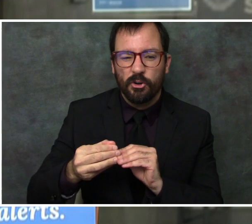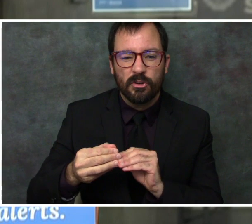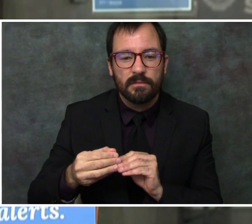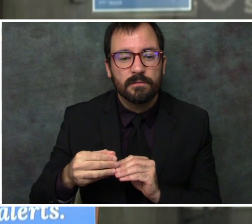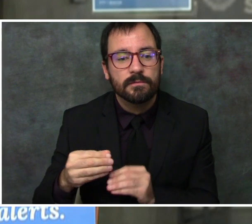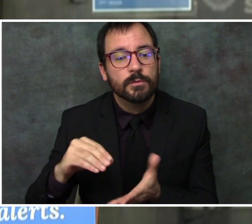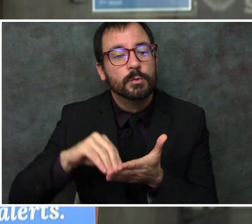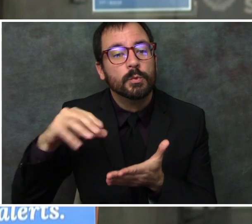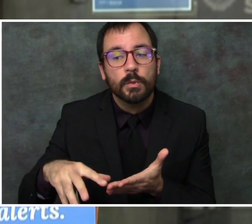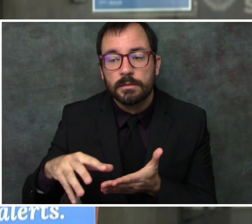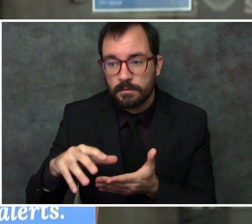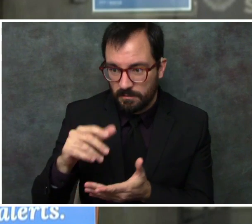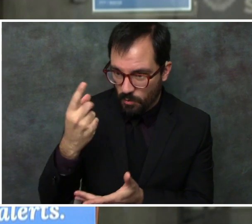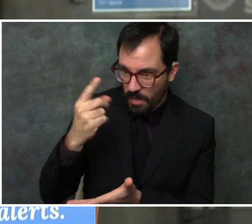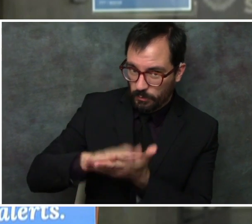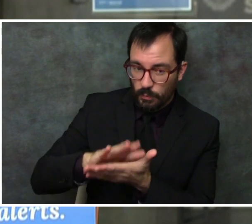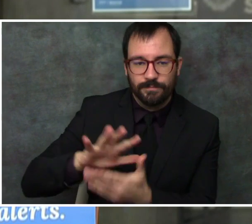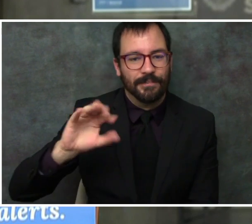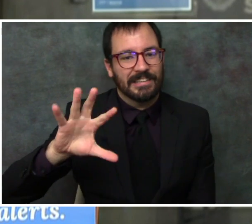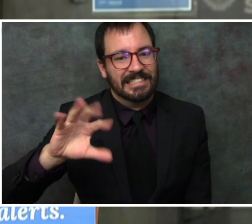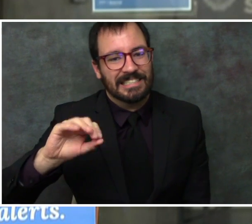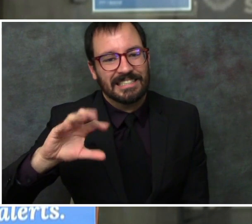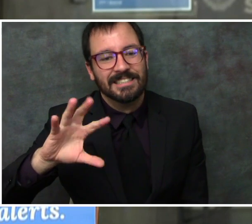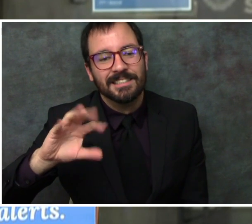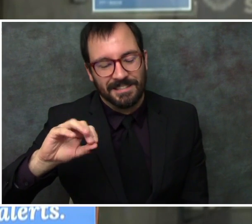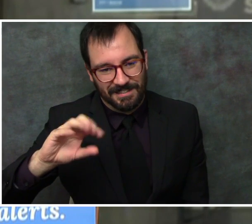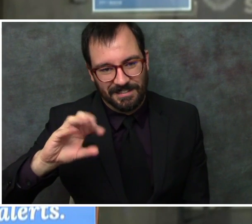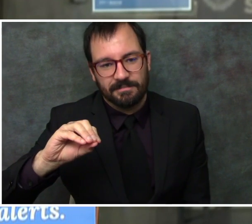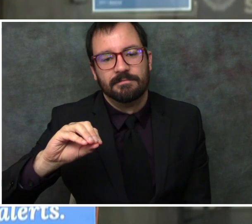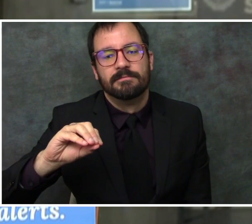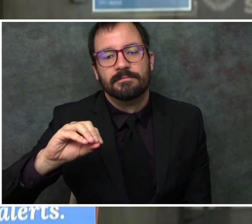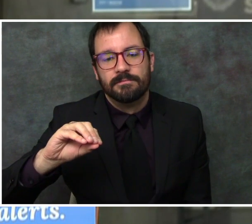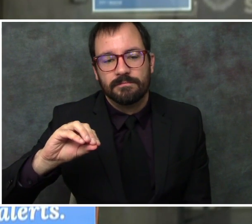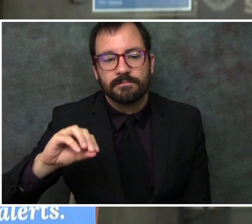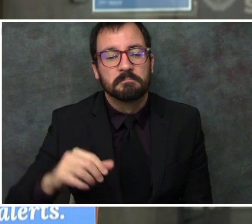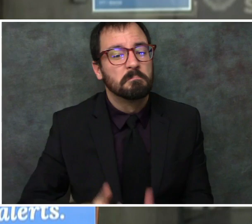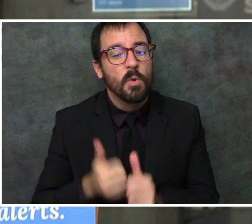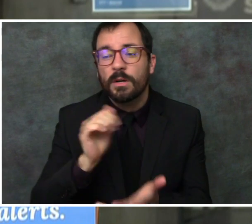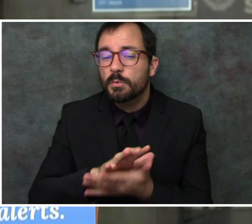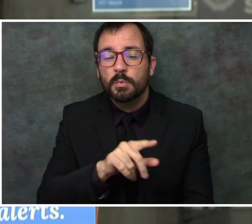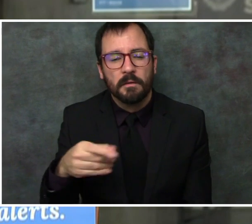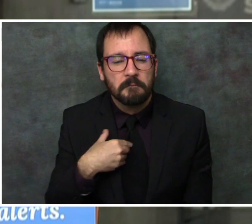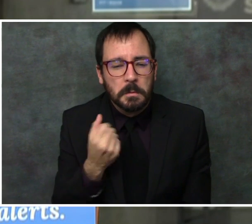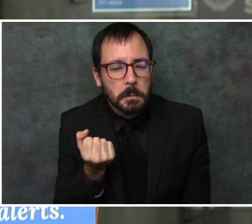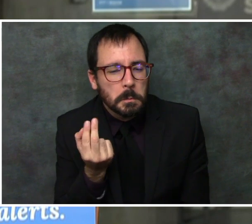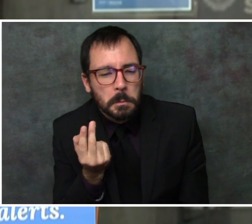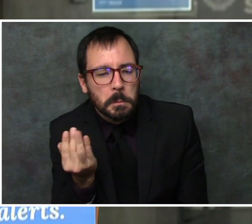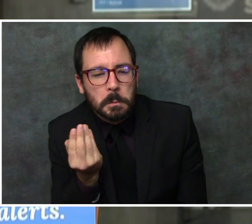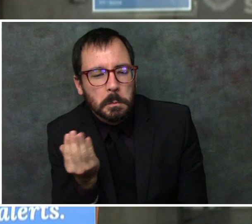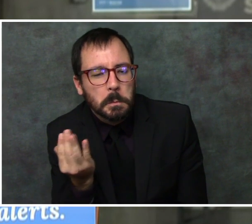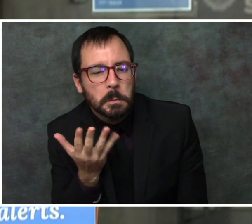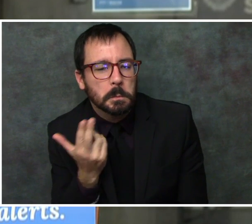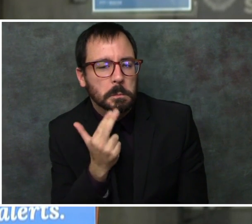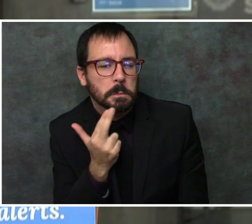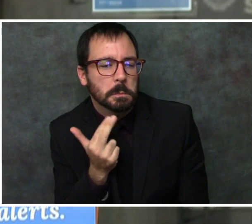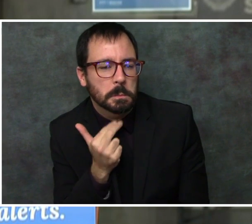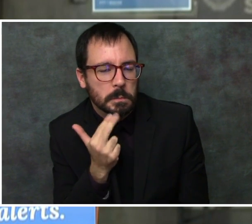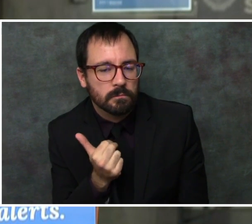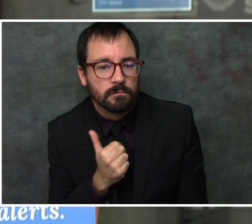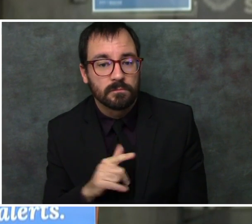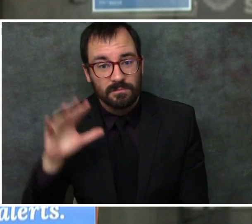person. Many of our schools have had just a handful of students in them. In total, yesterday we saw